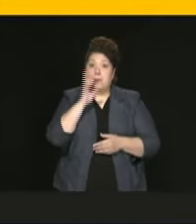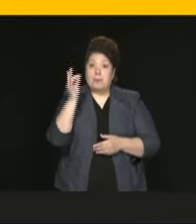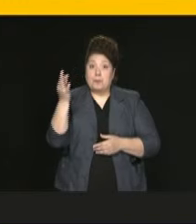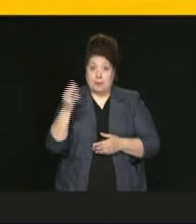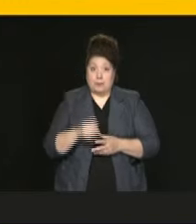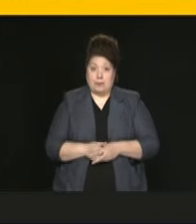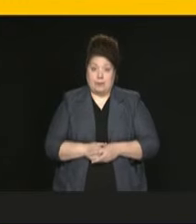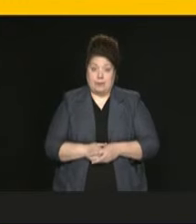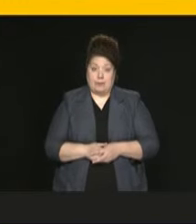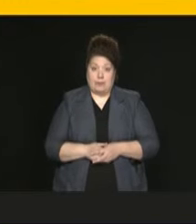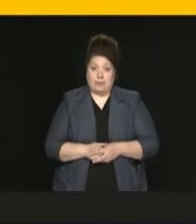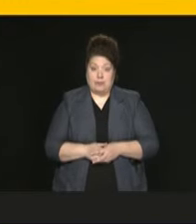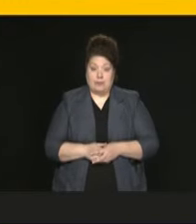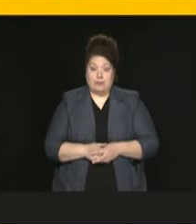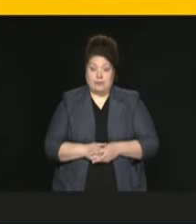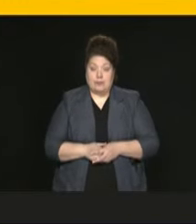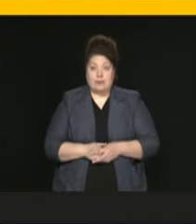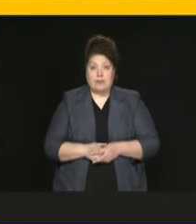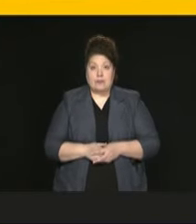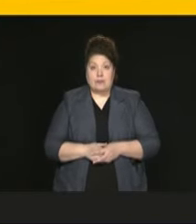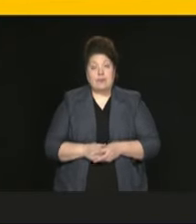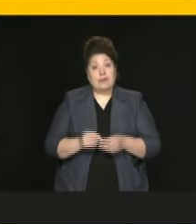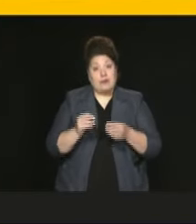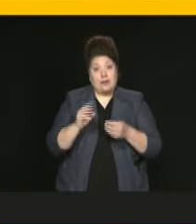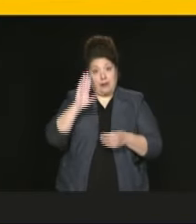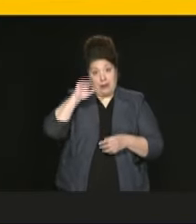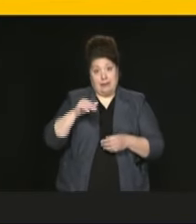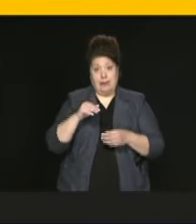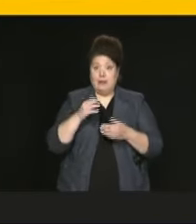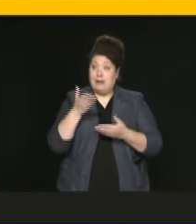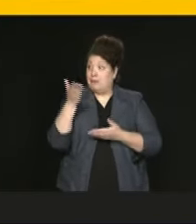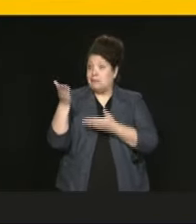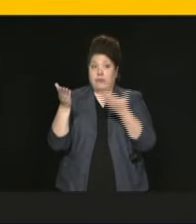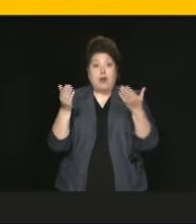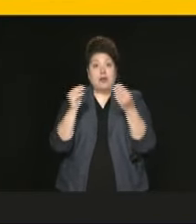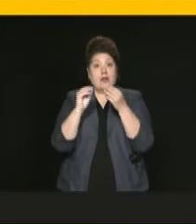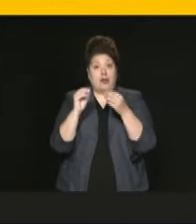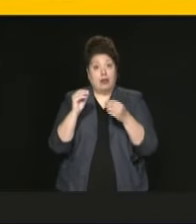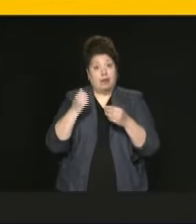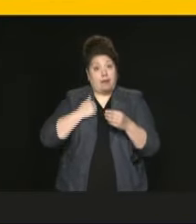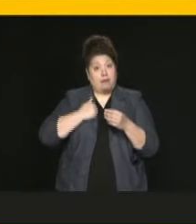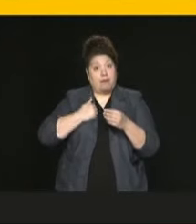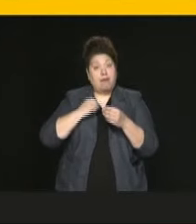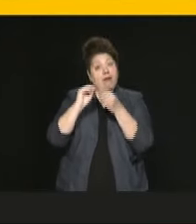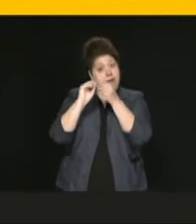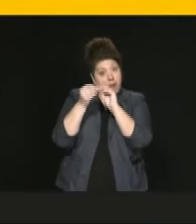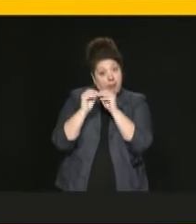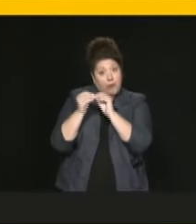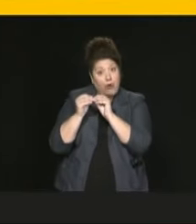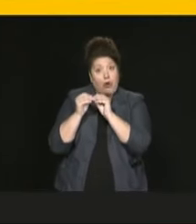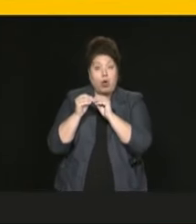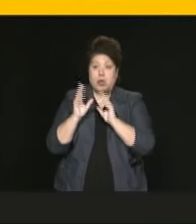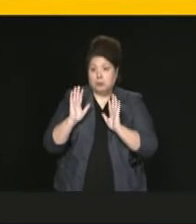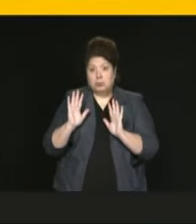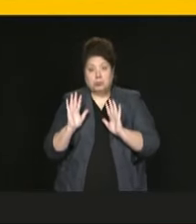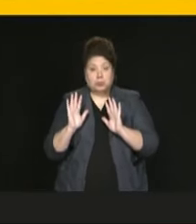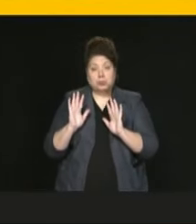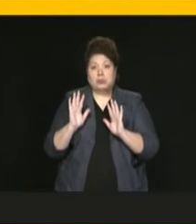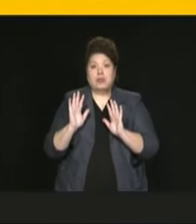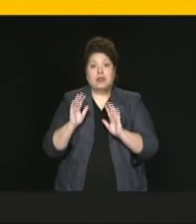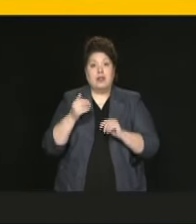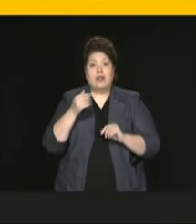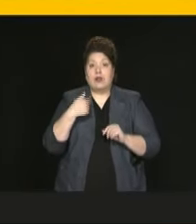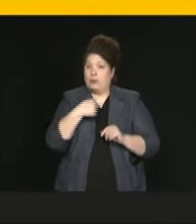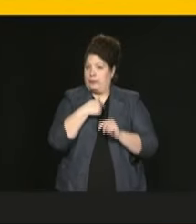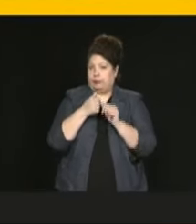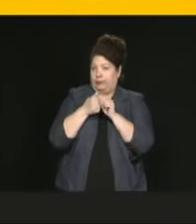Although the numbers across Canada remain positive overall, I reiterate that we must all follow the public health directives and advice, such